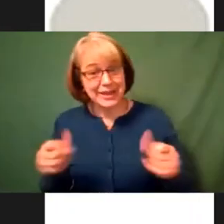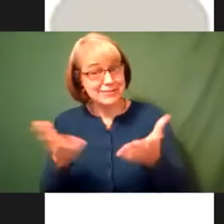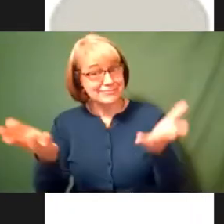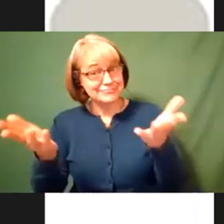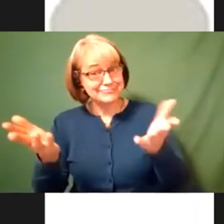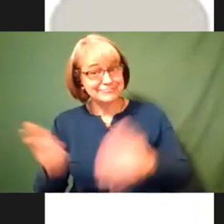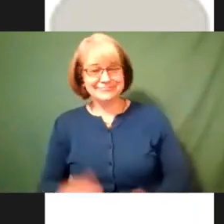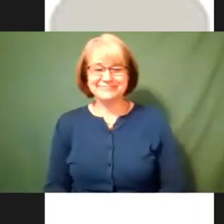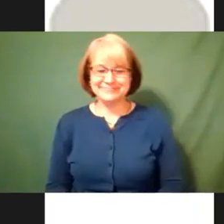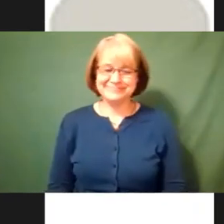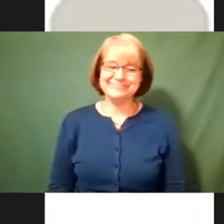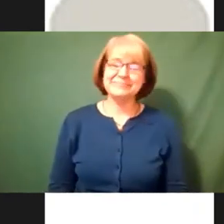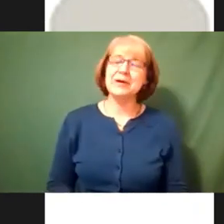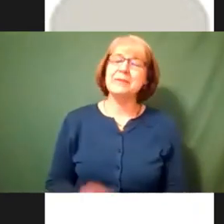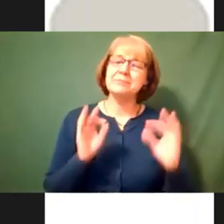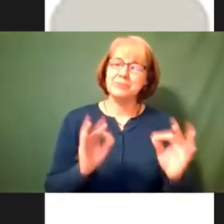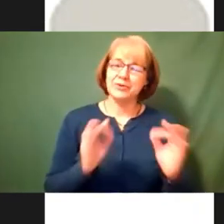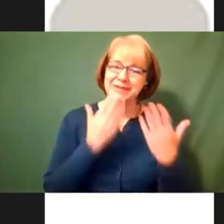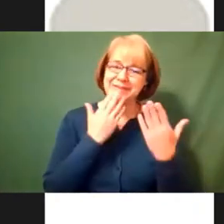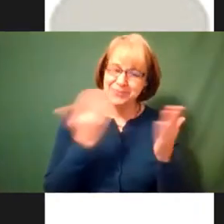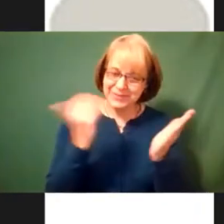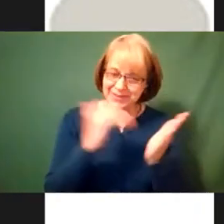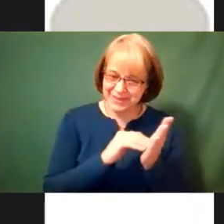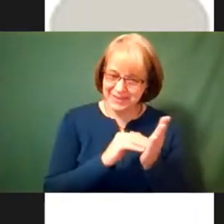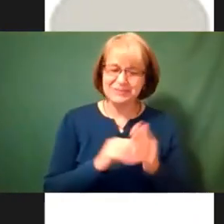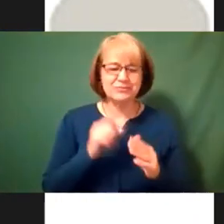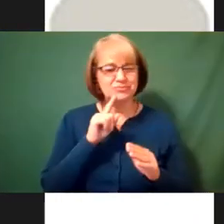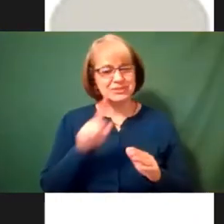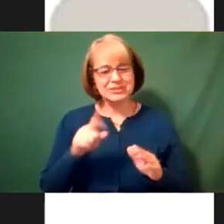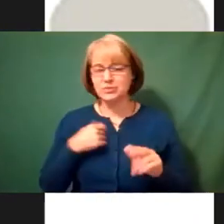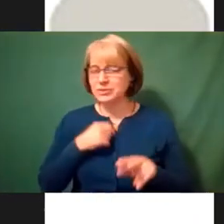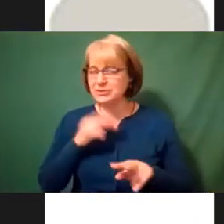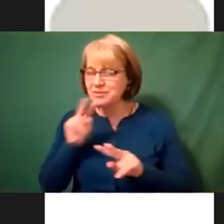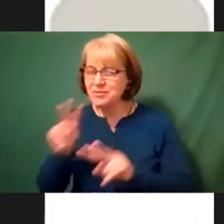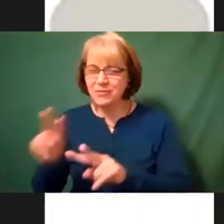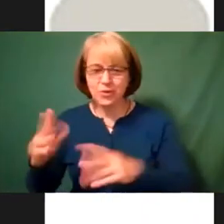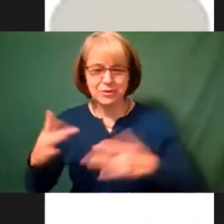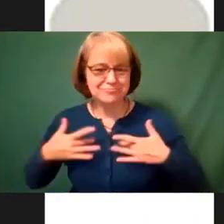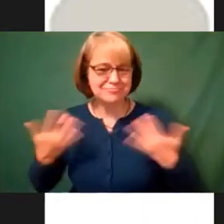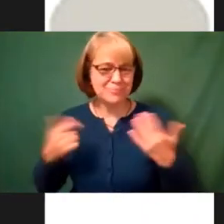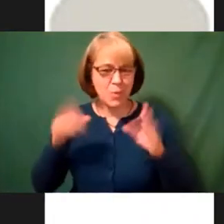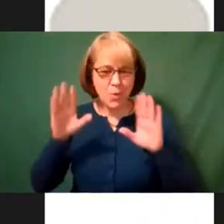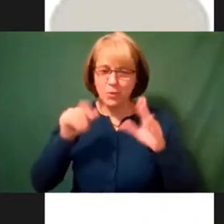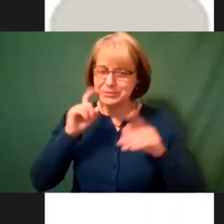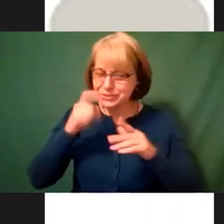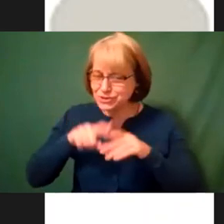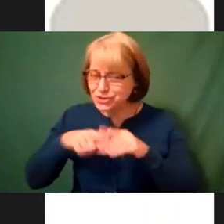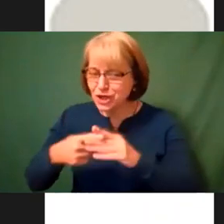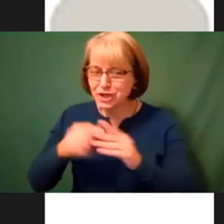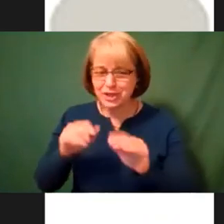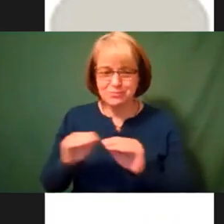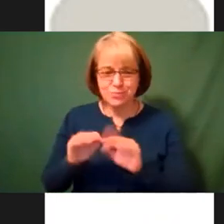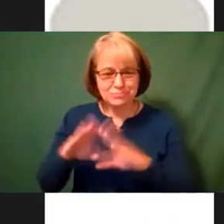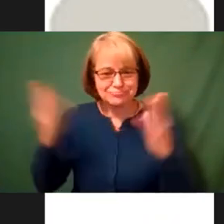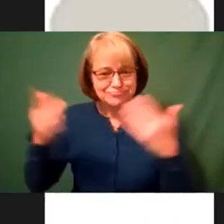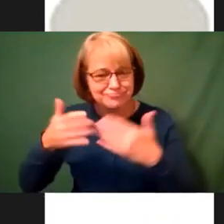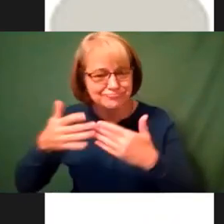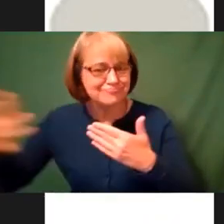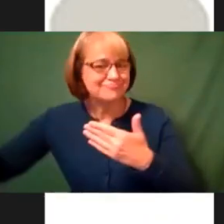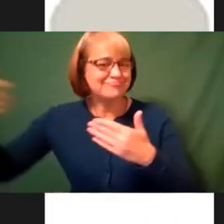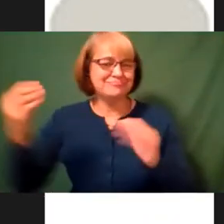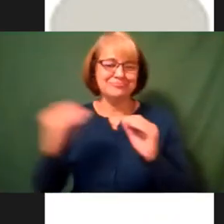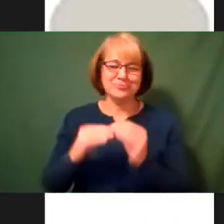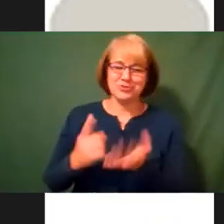sounds perfect. Thank you again, Carolyn. I mean, this was much anticipated, but I hope just an opening for us. Yes, it was